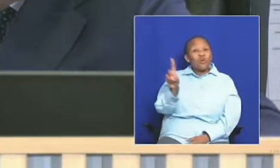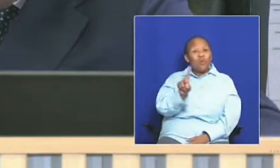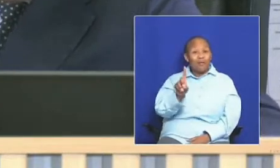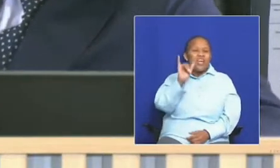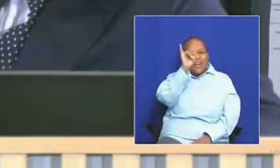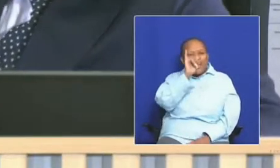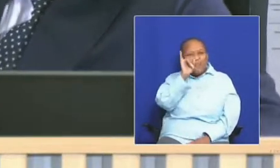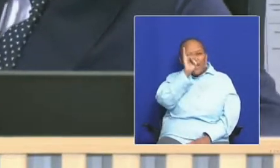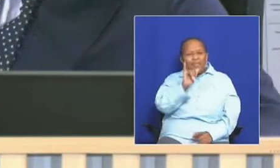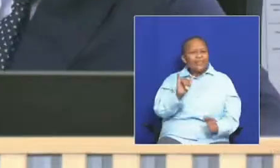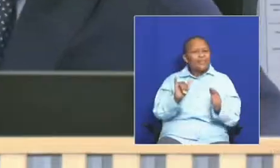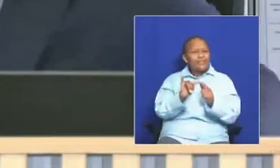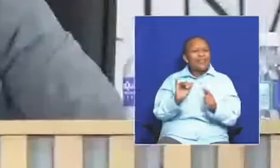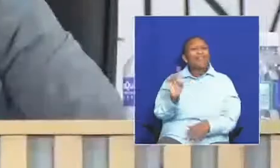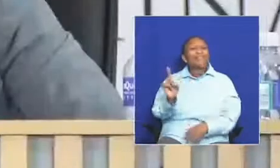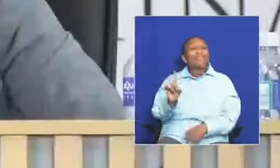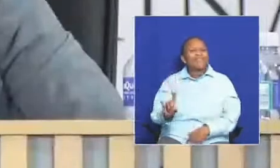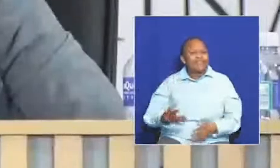the privilege?